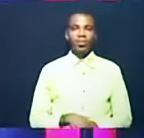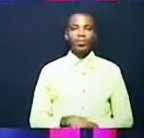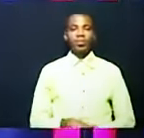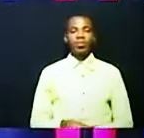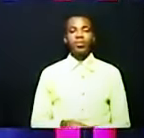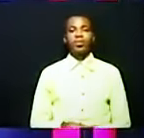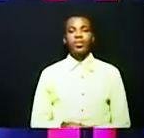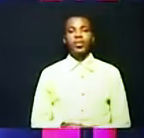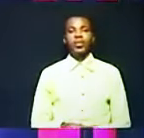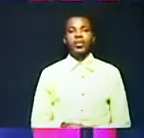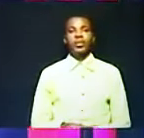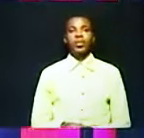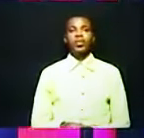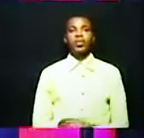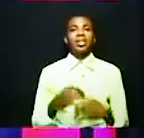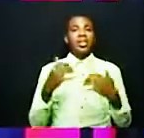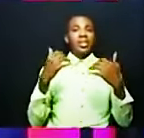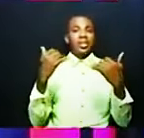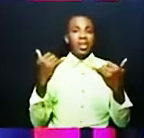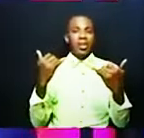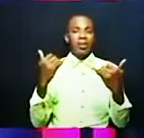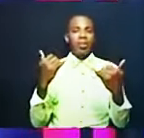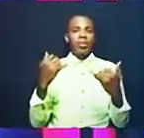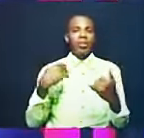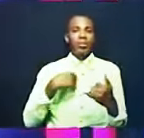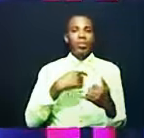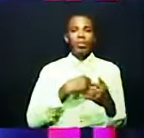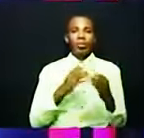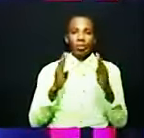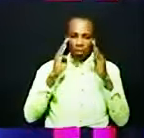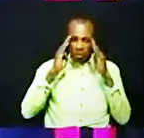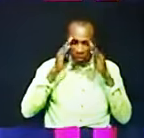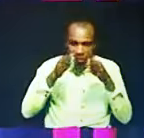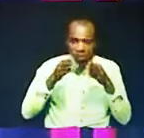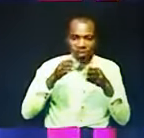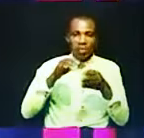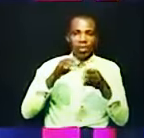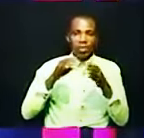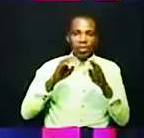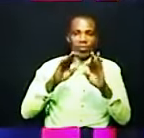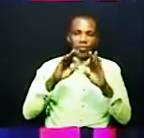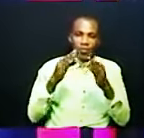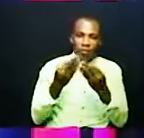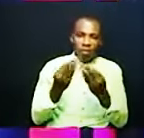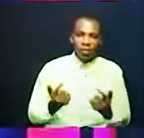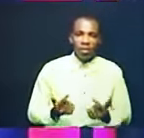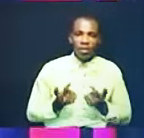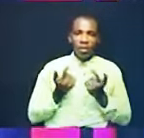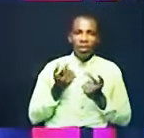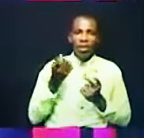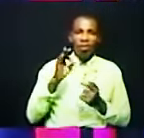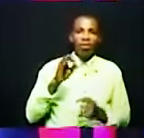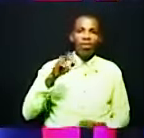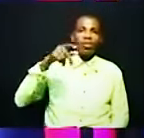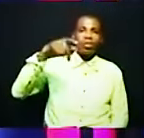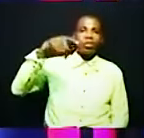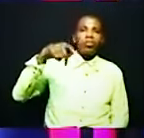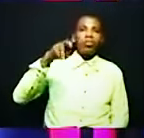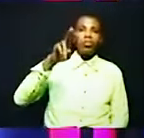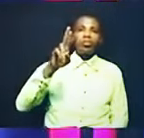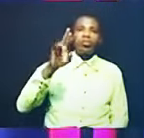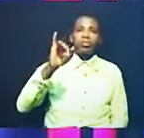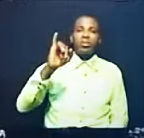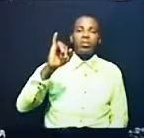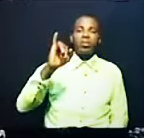New England. So we want to look at the family life of these Puritans, of whom Jonathan Edwards was